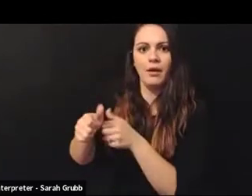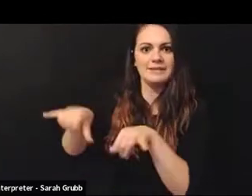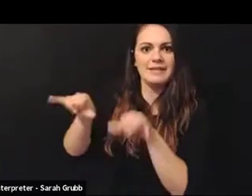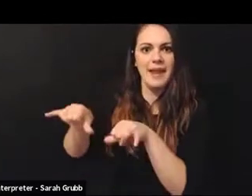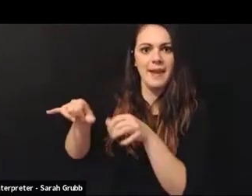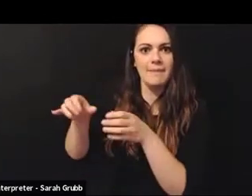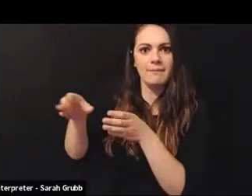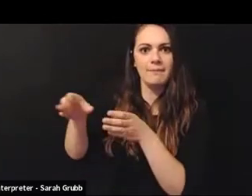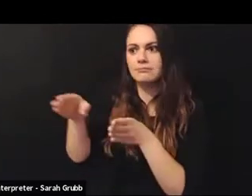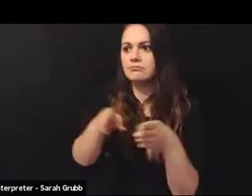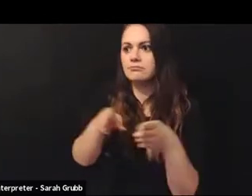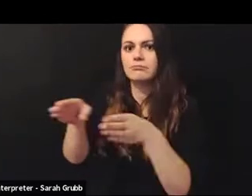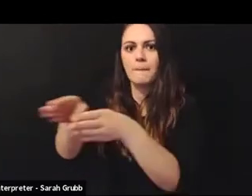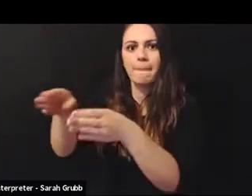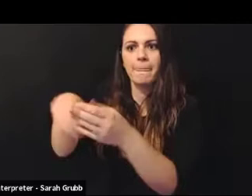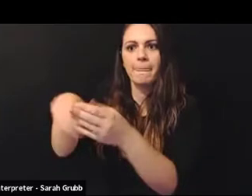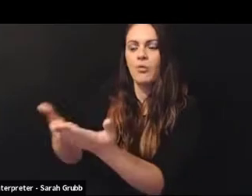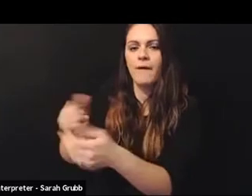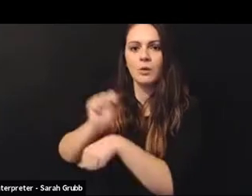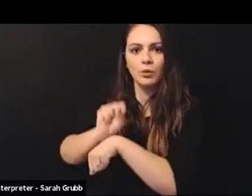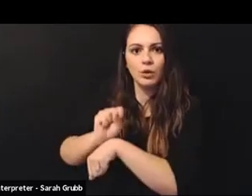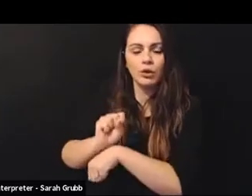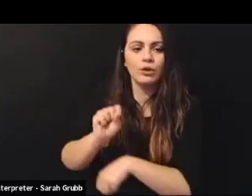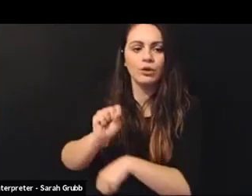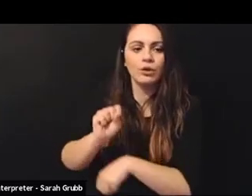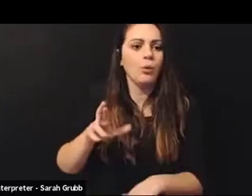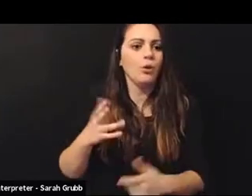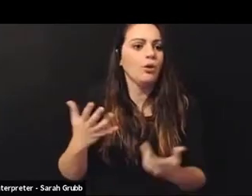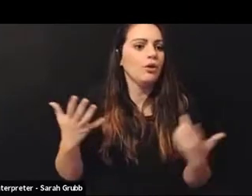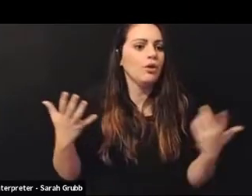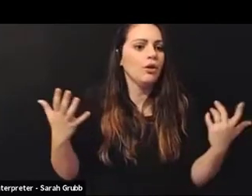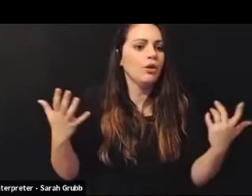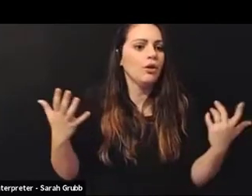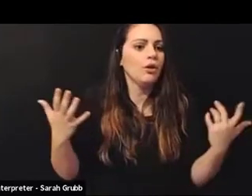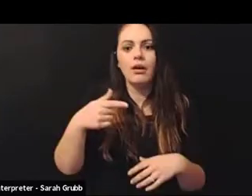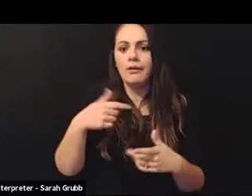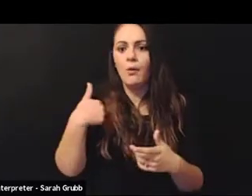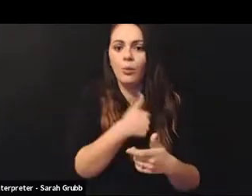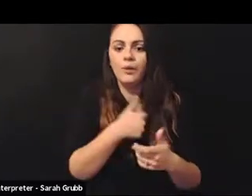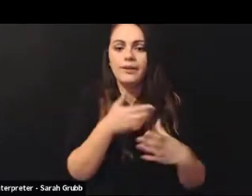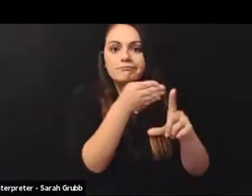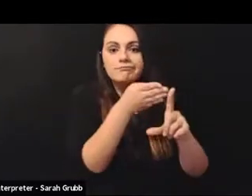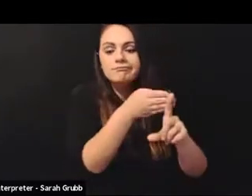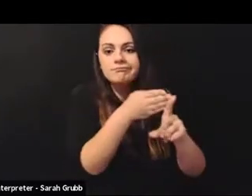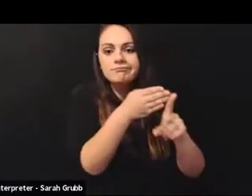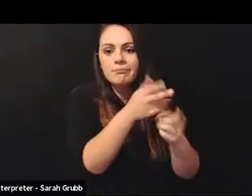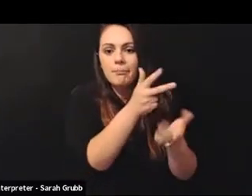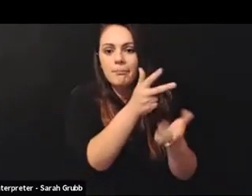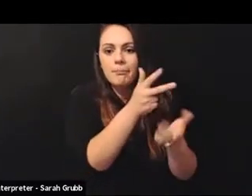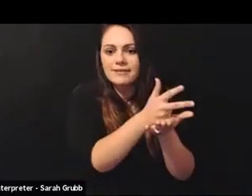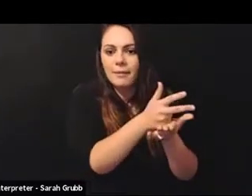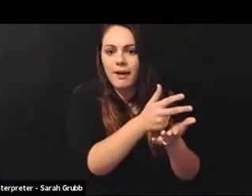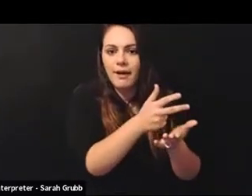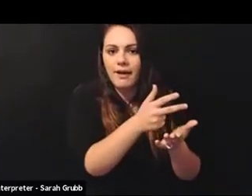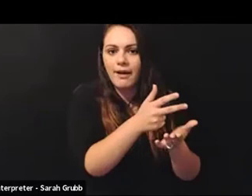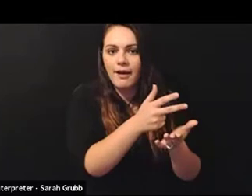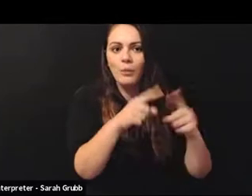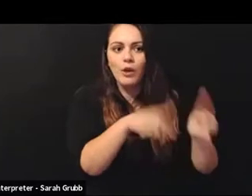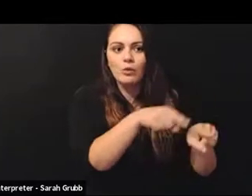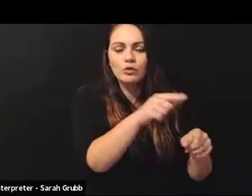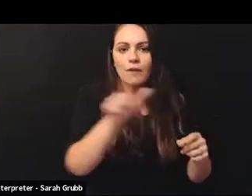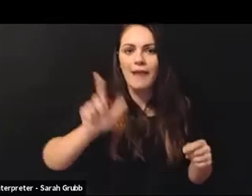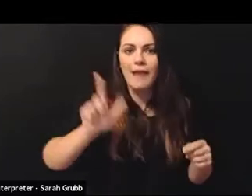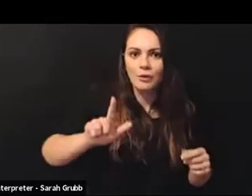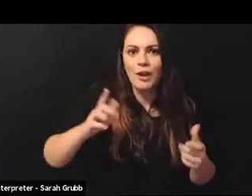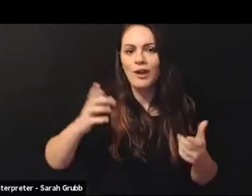spot when we go to work or the grocery store or the library. So again, these are all things that we do because it helps us in